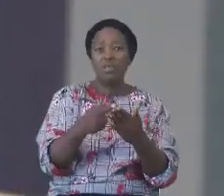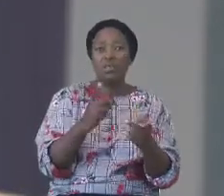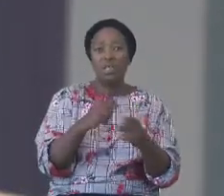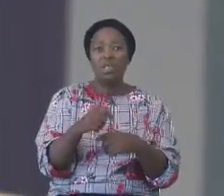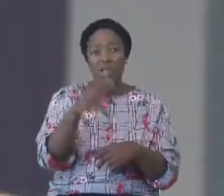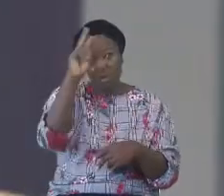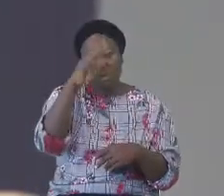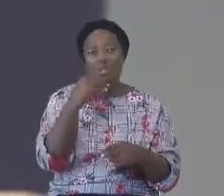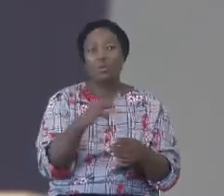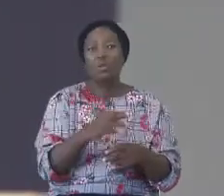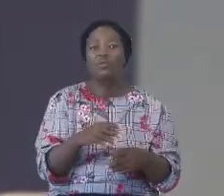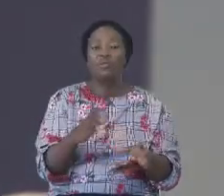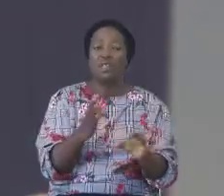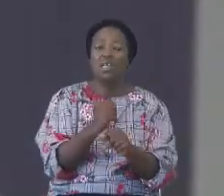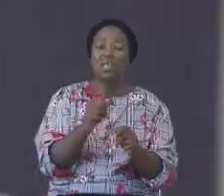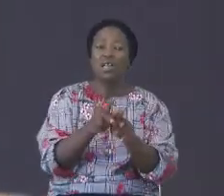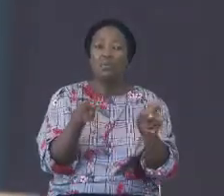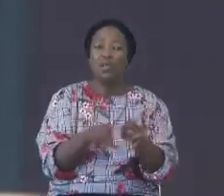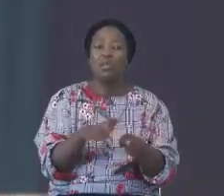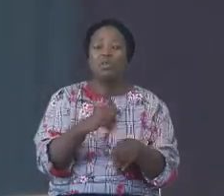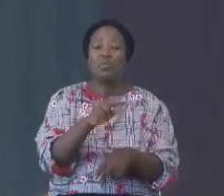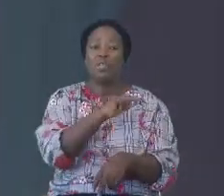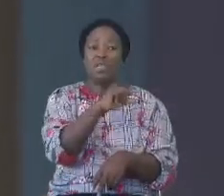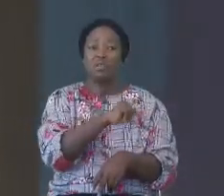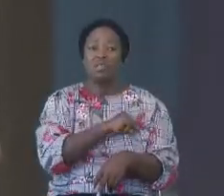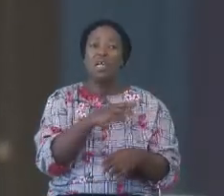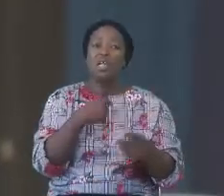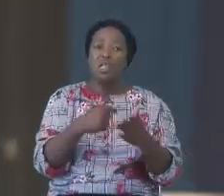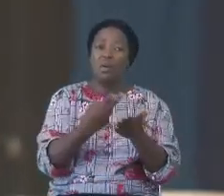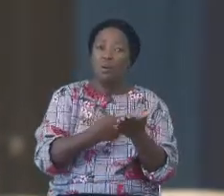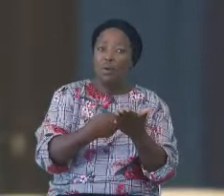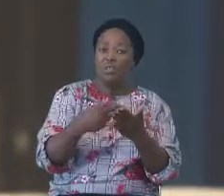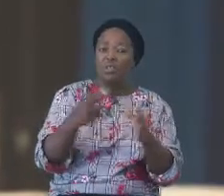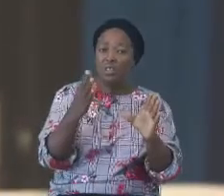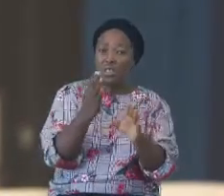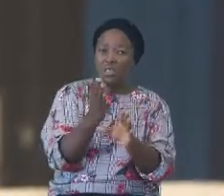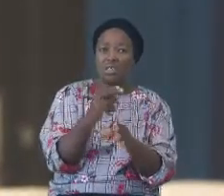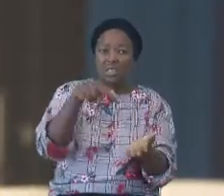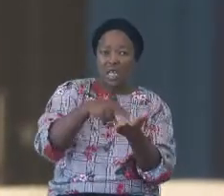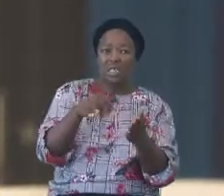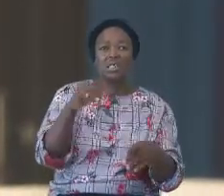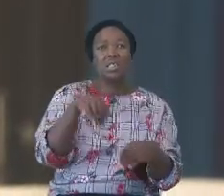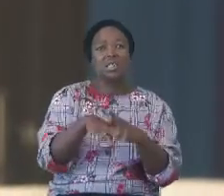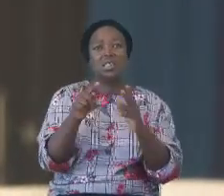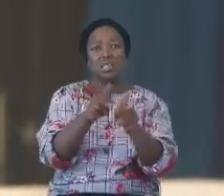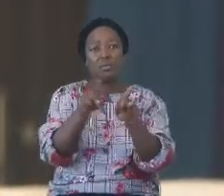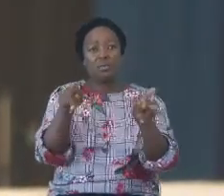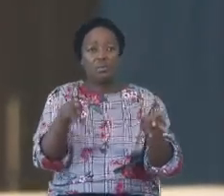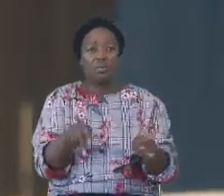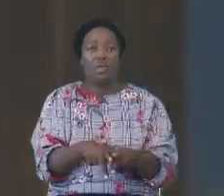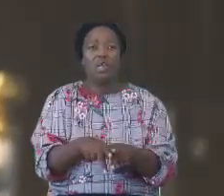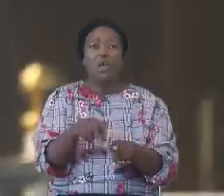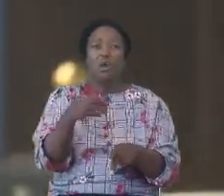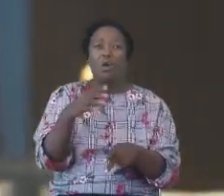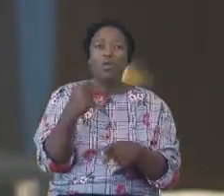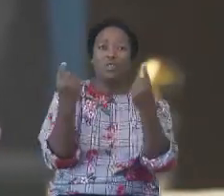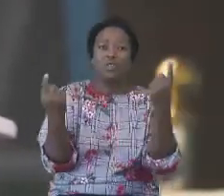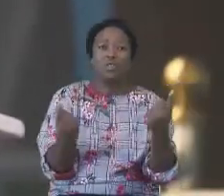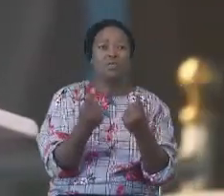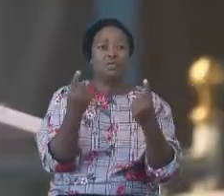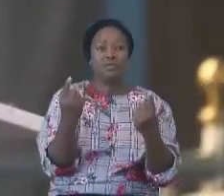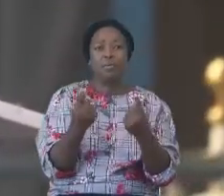the place of the unjust. The innocent taking the place of the guilty. The